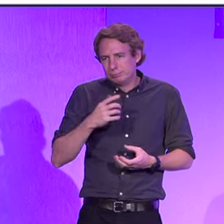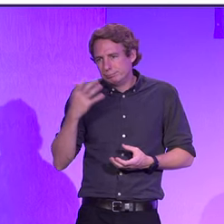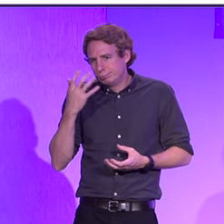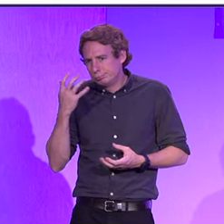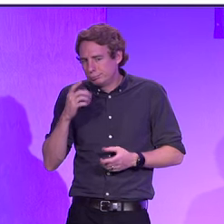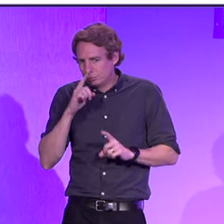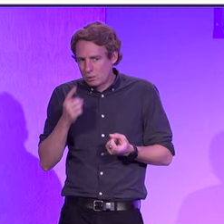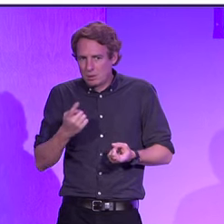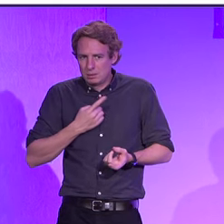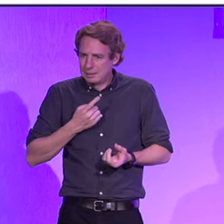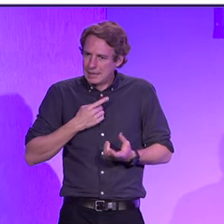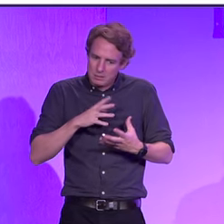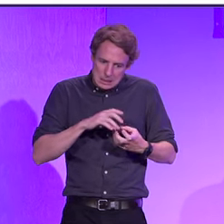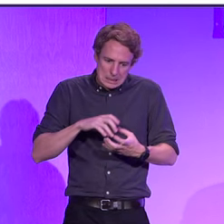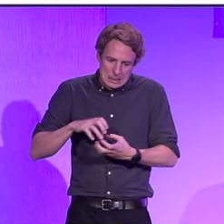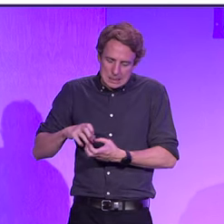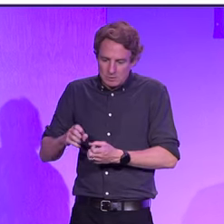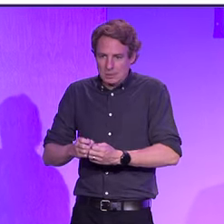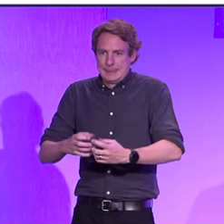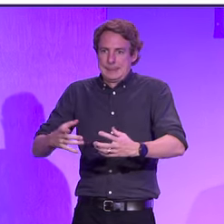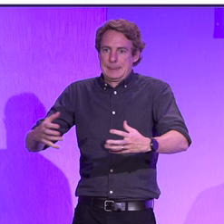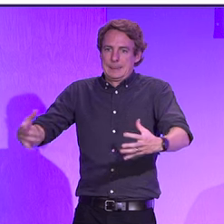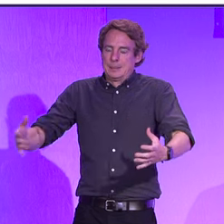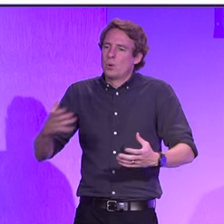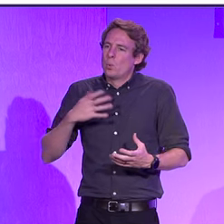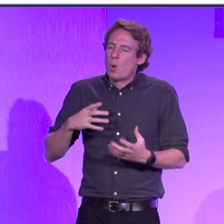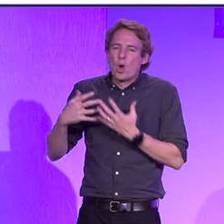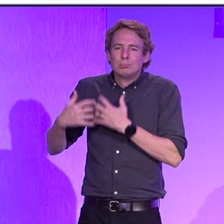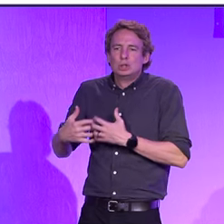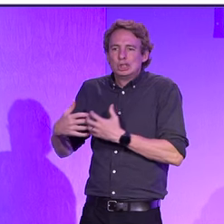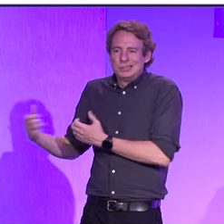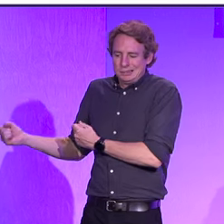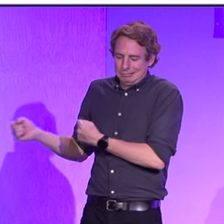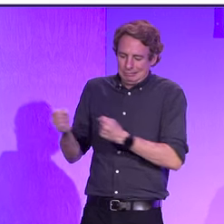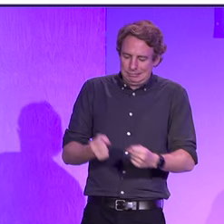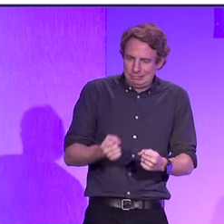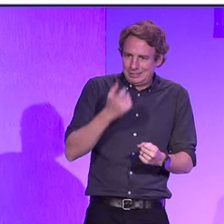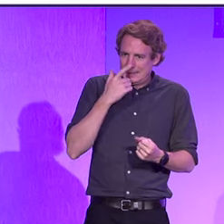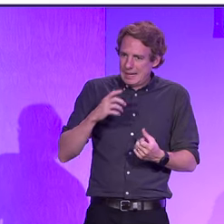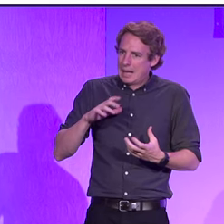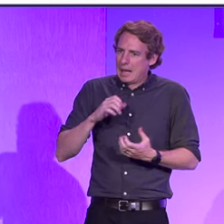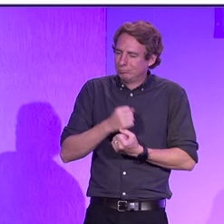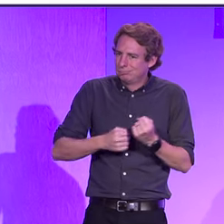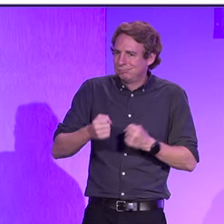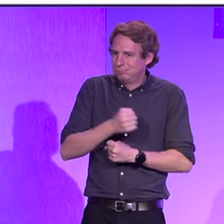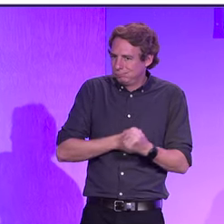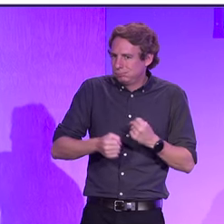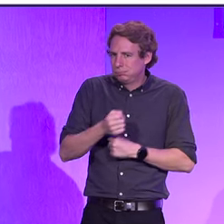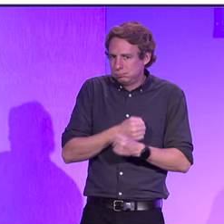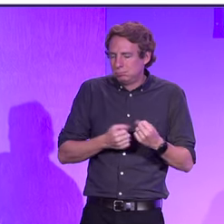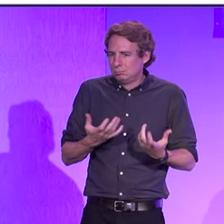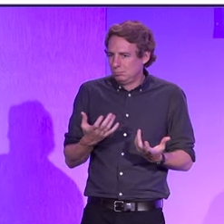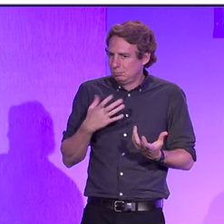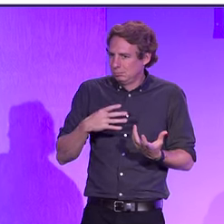early age? You know, like you really want a machine to do all that rolling of both the dough and the servers. So we automate that part and we